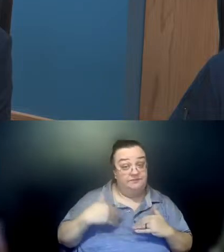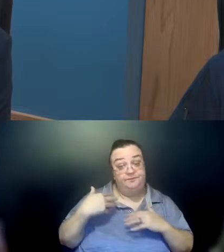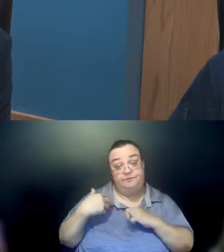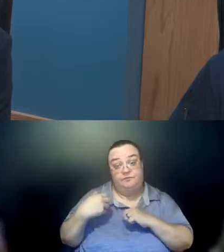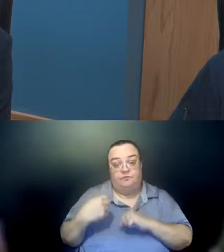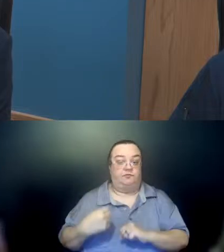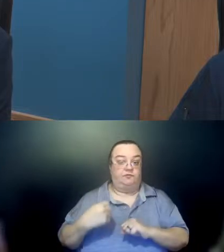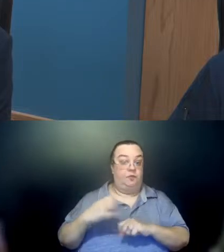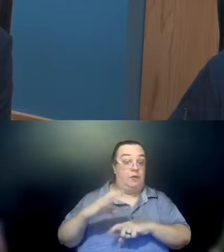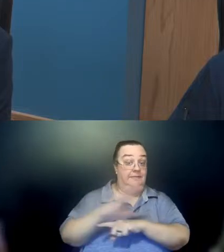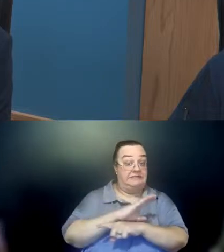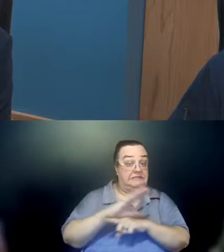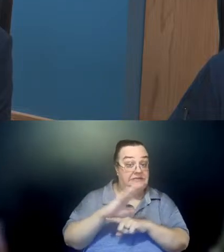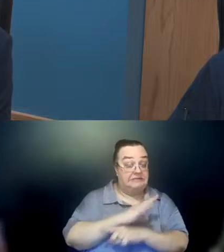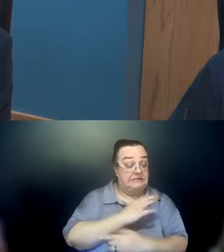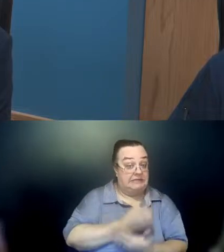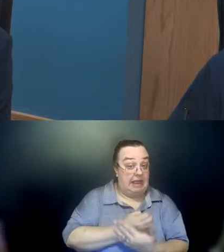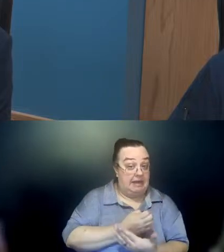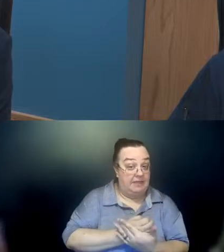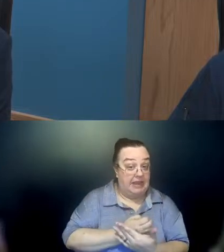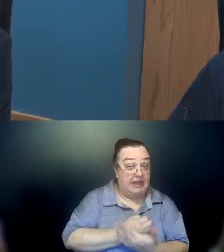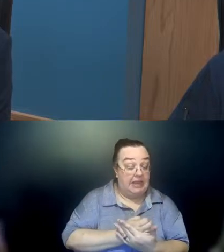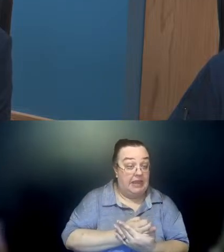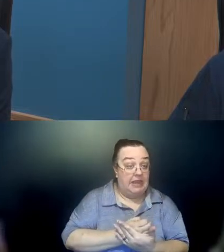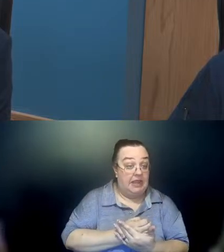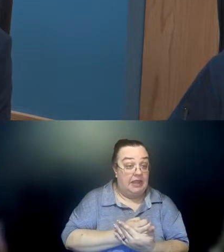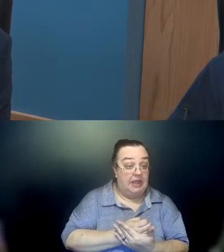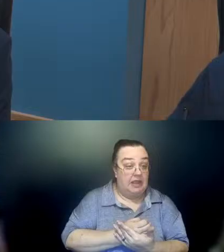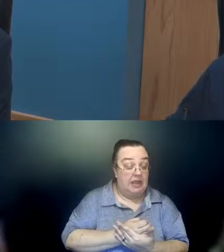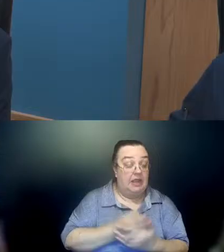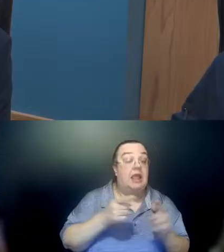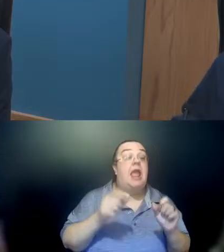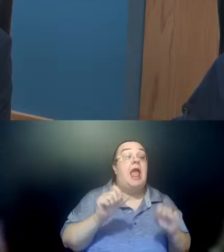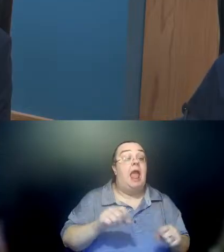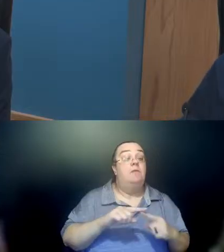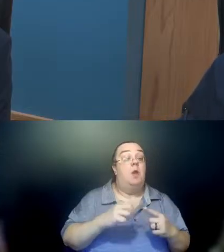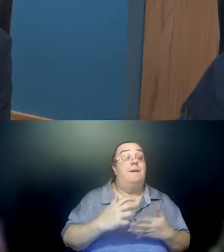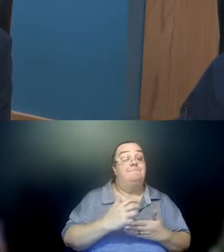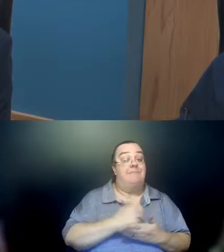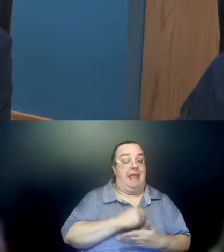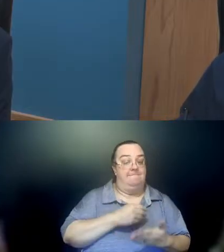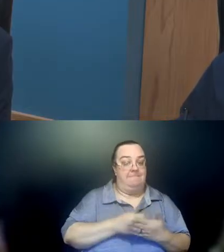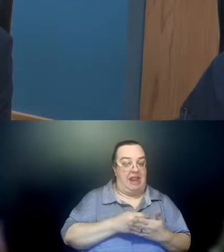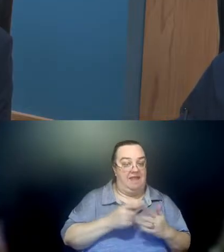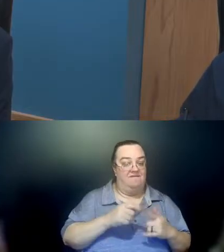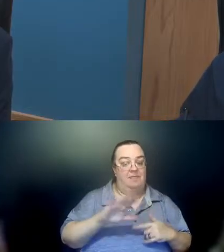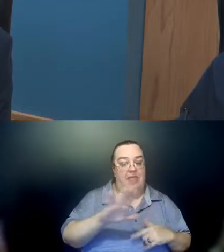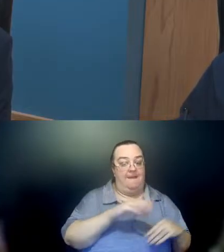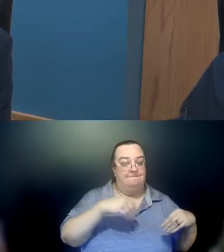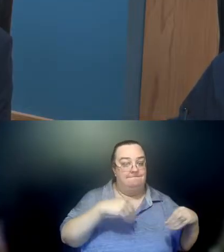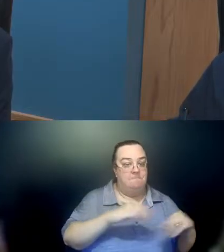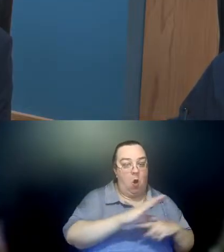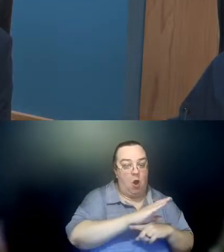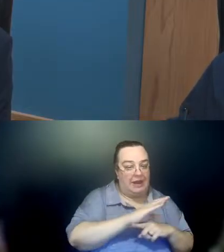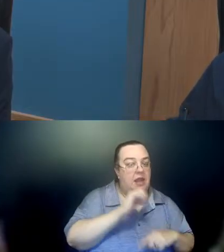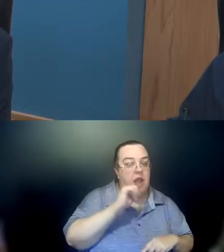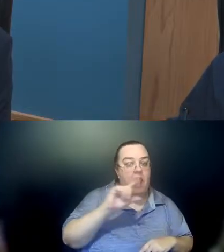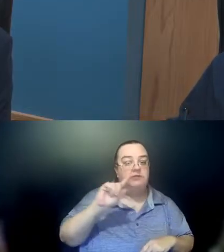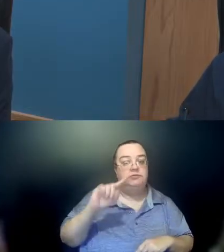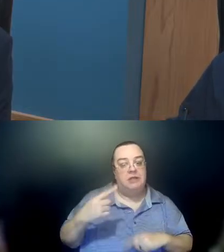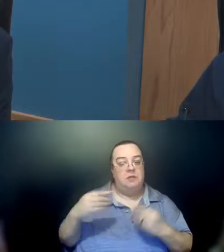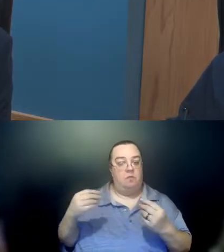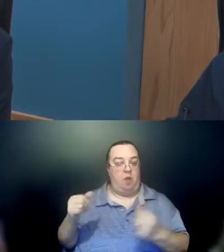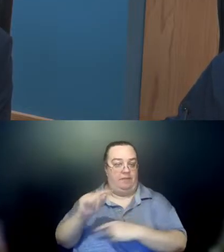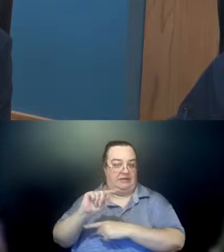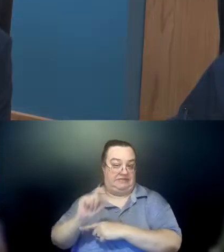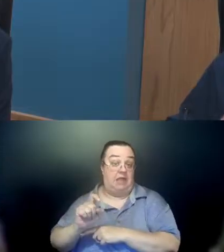business economies are able to make money off their market, not just off their property taxes. So I think